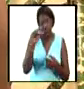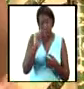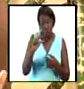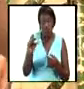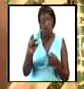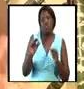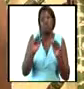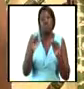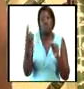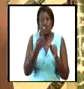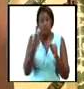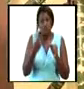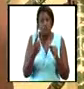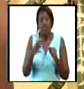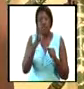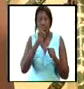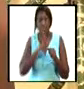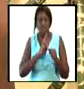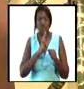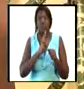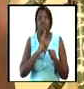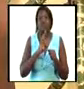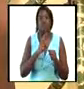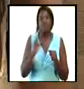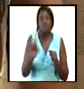answer exactly what you're being asked for.